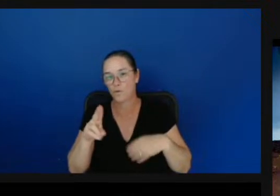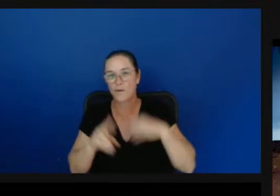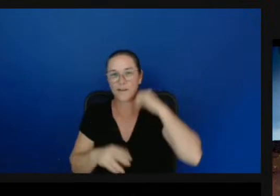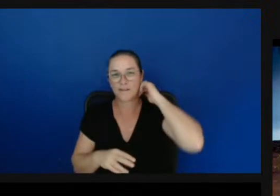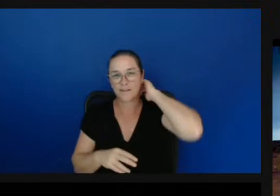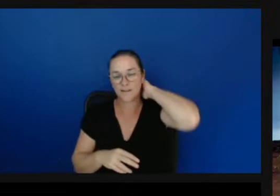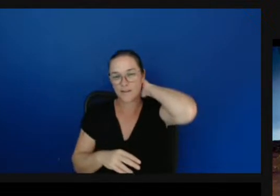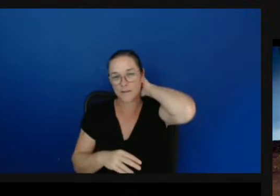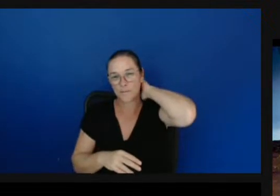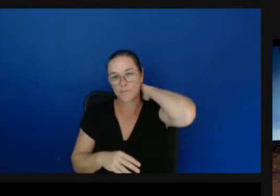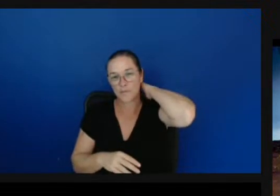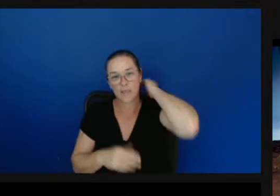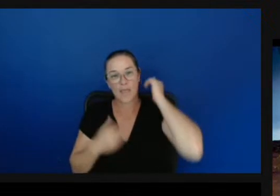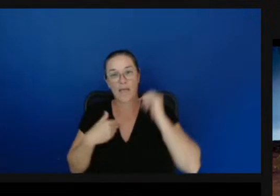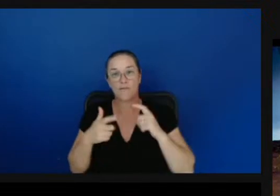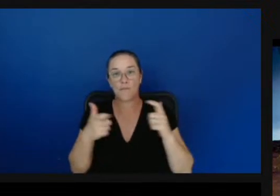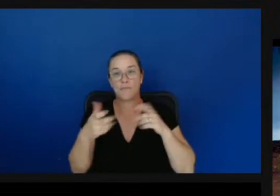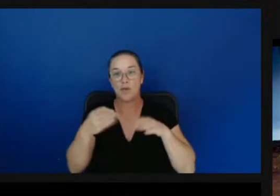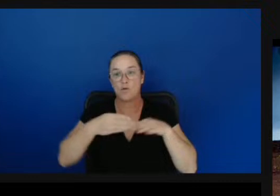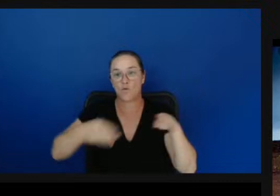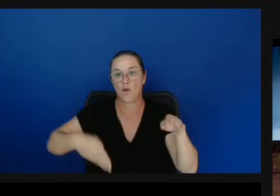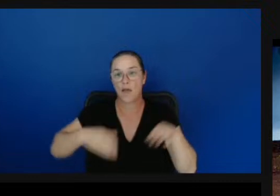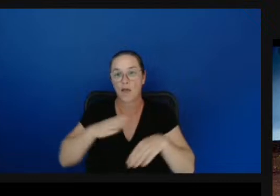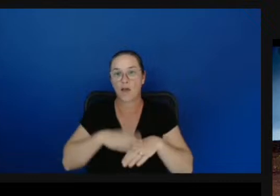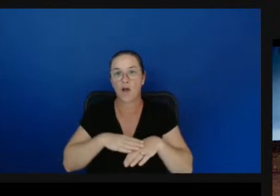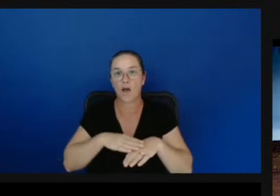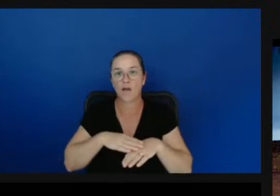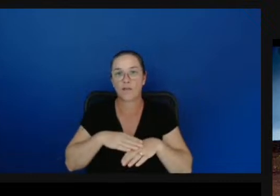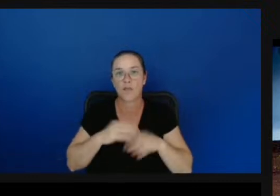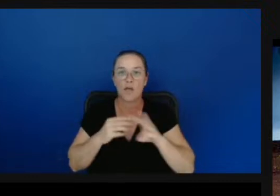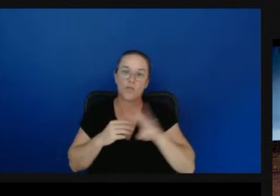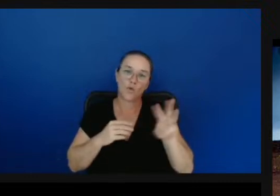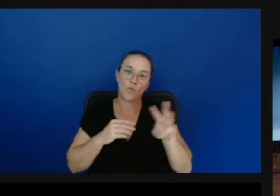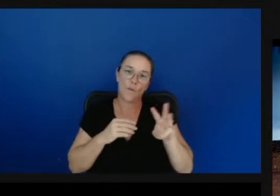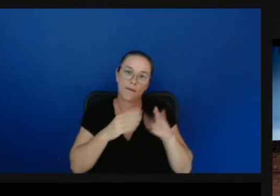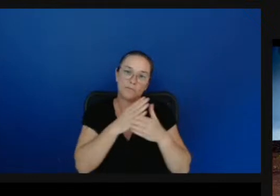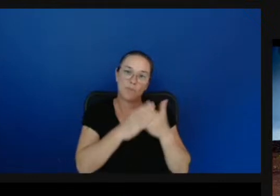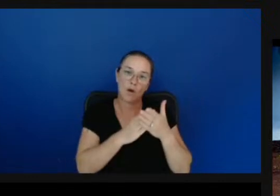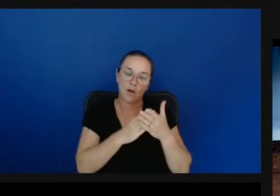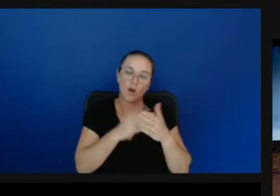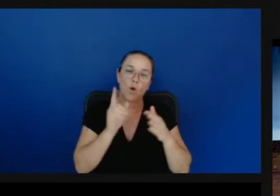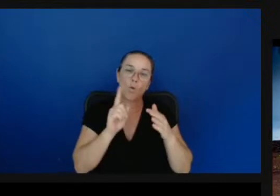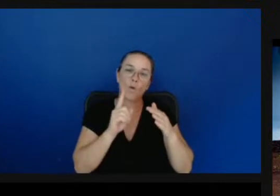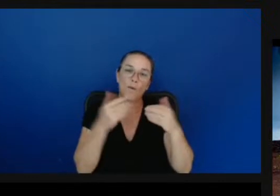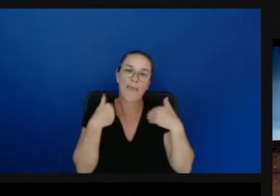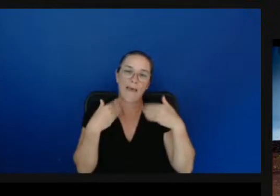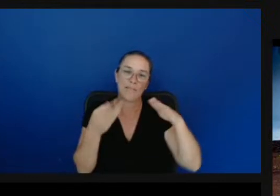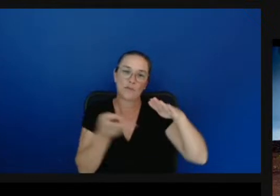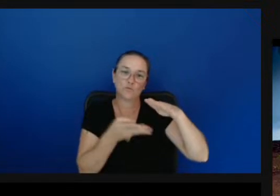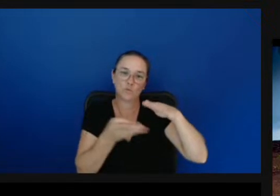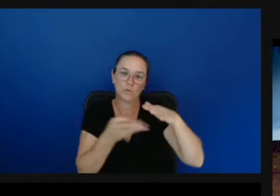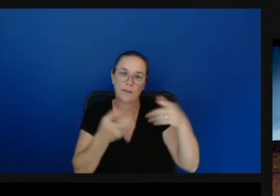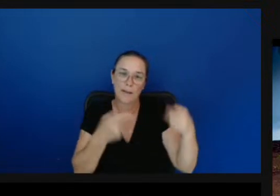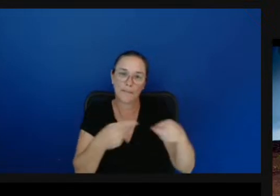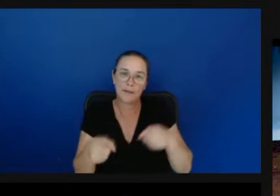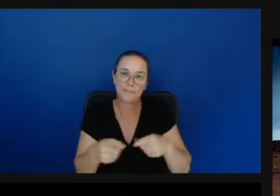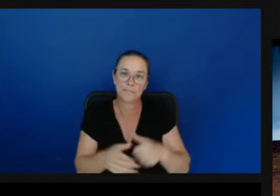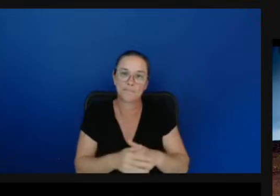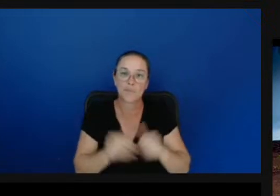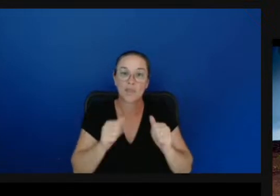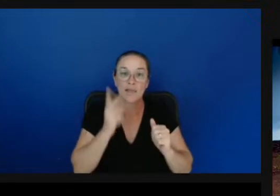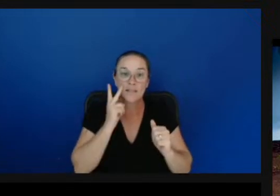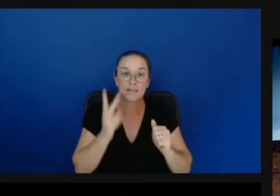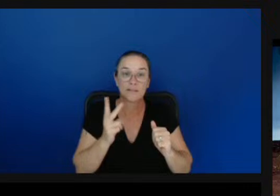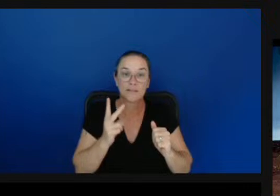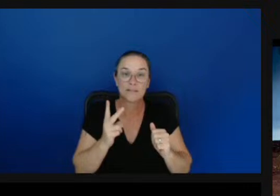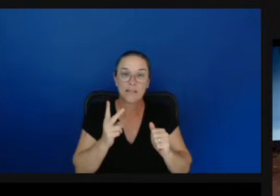and here's some big cracks on that west flank of Maunaulu, near where that intrusion was centered, right through there. Once again, we can see there's vegetation